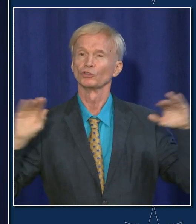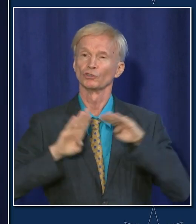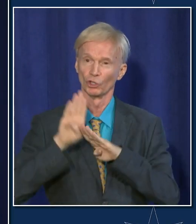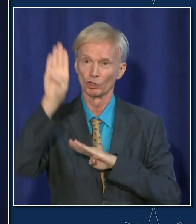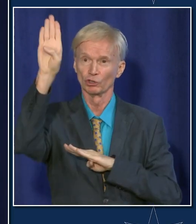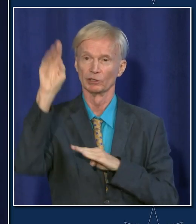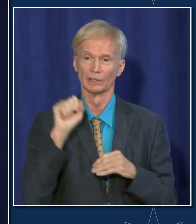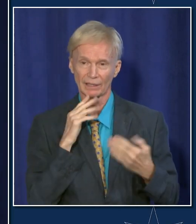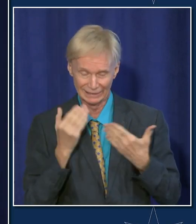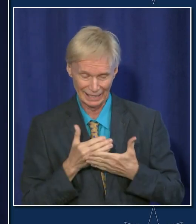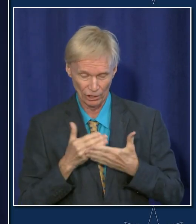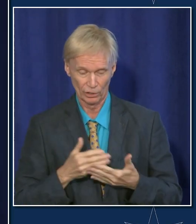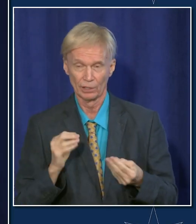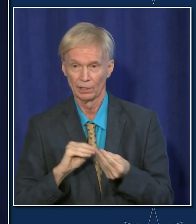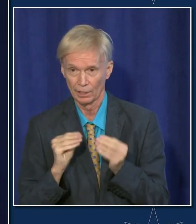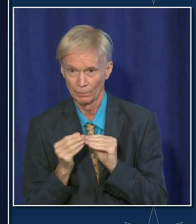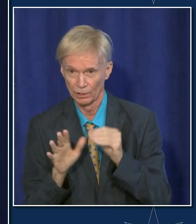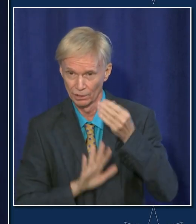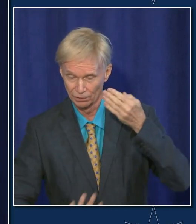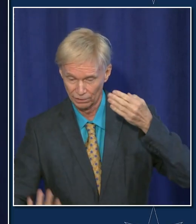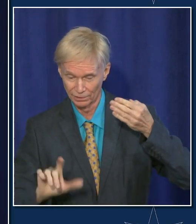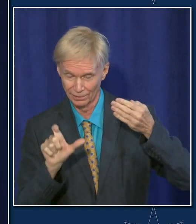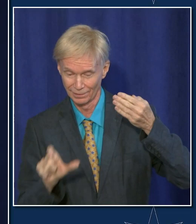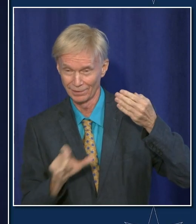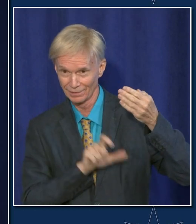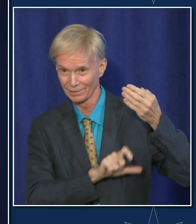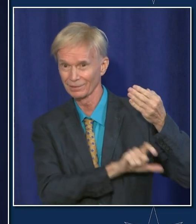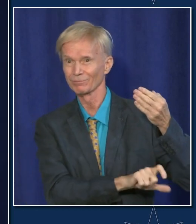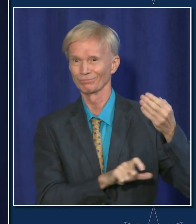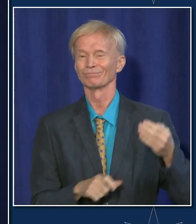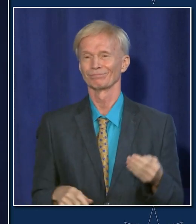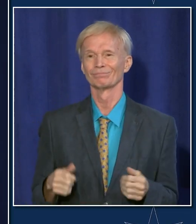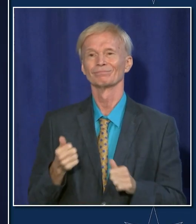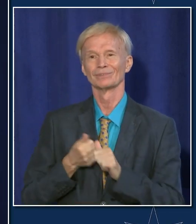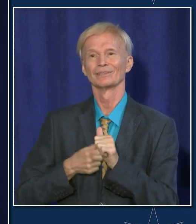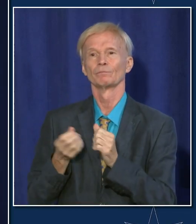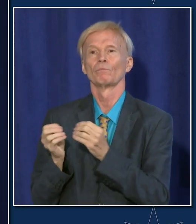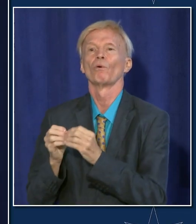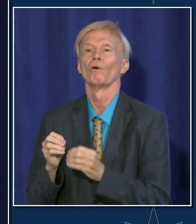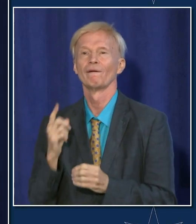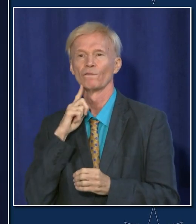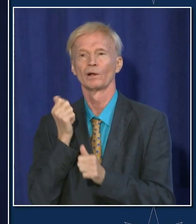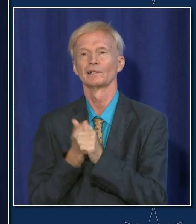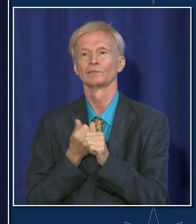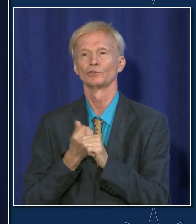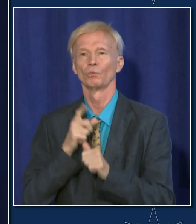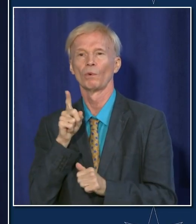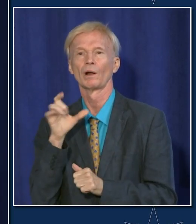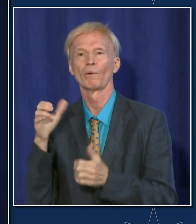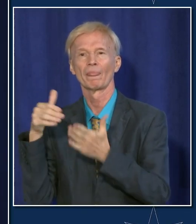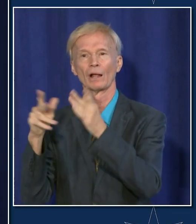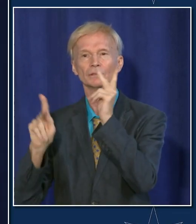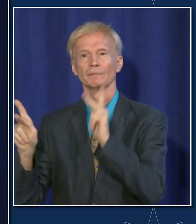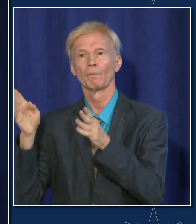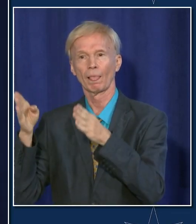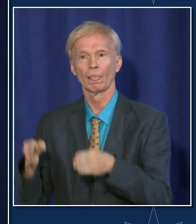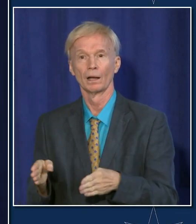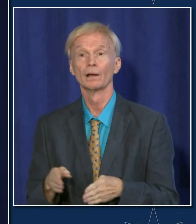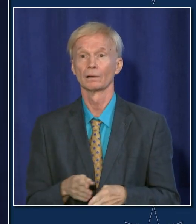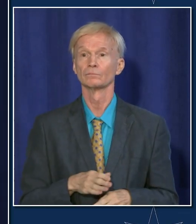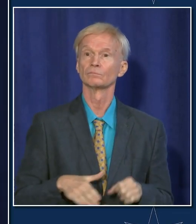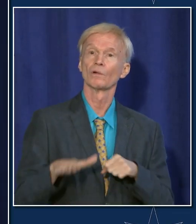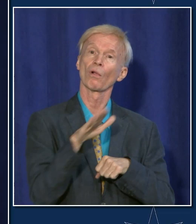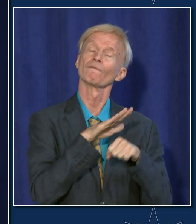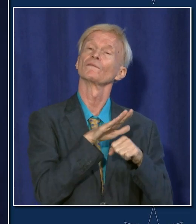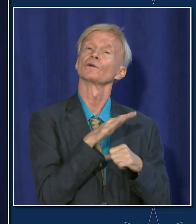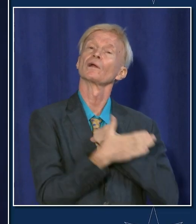areas on this map show places where we are seeing more cases per 100,000. So nationally, across the whole country, the